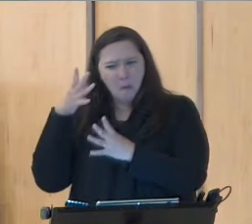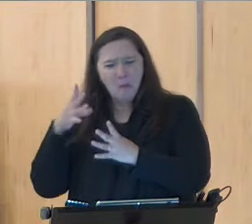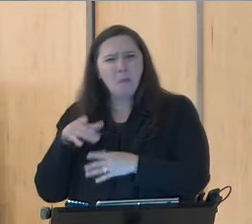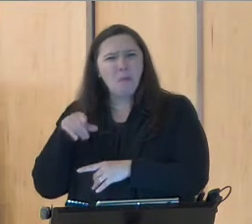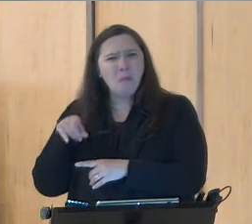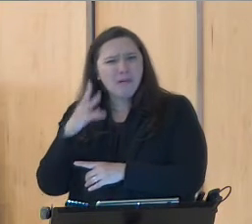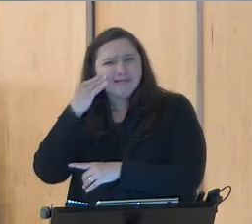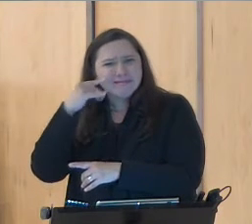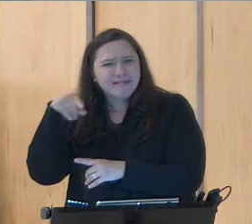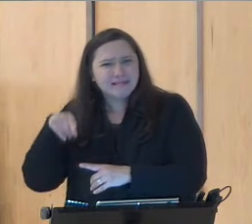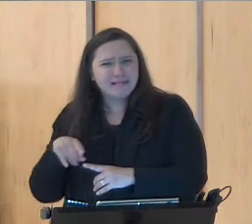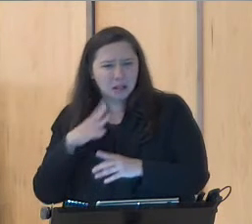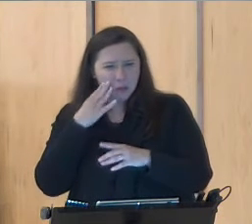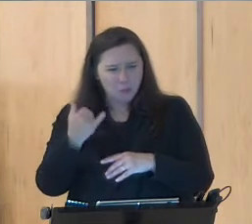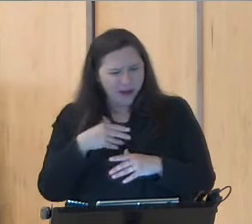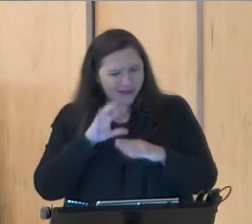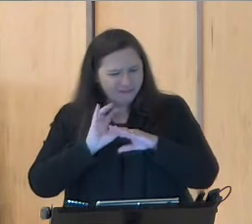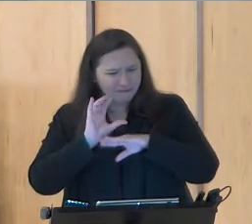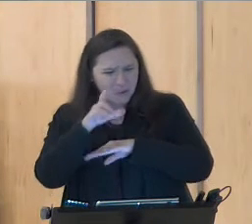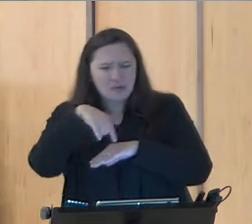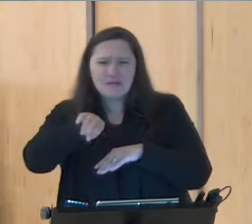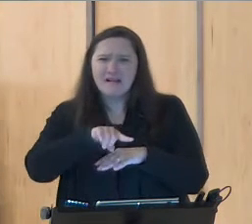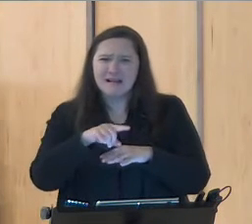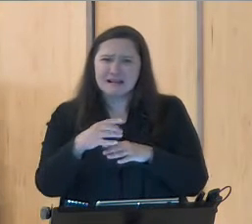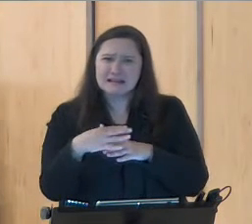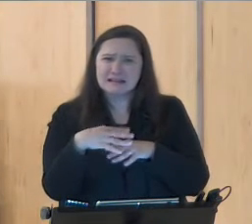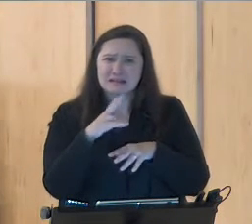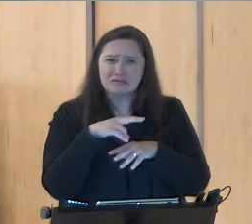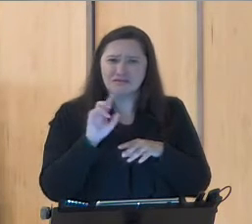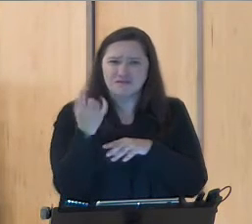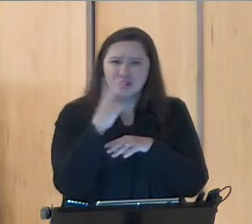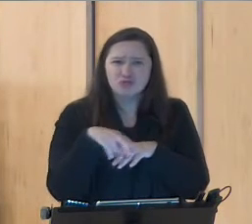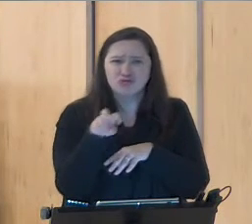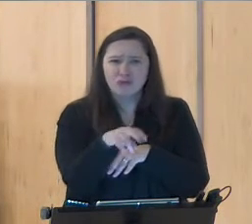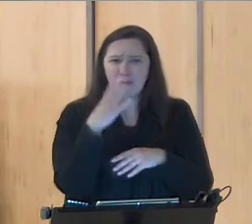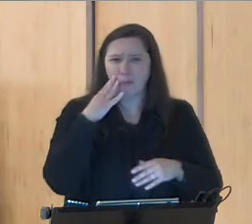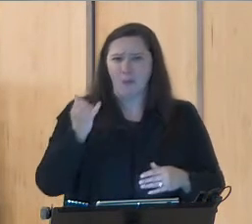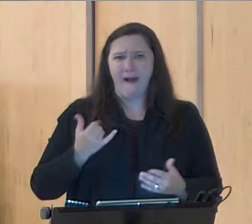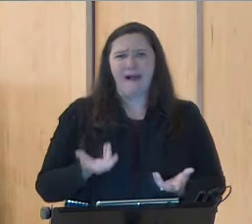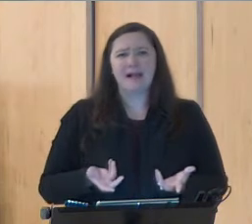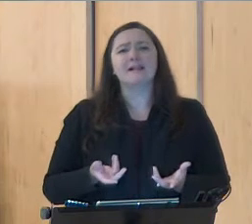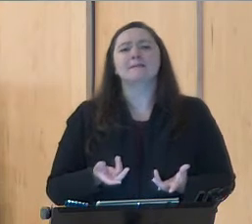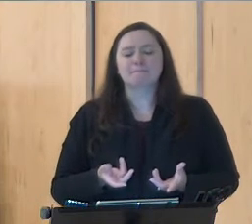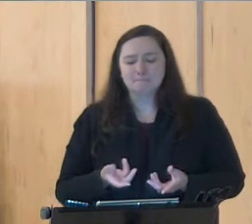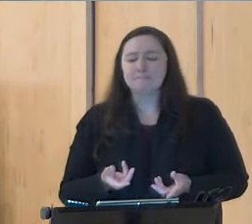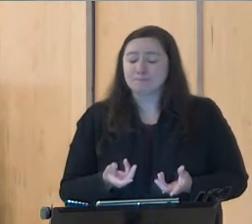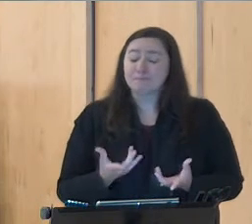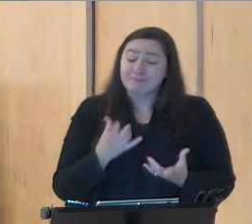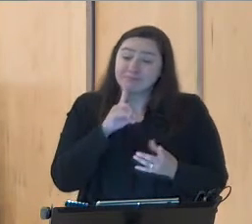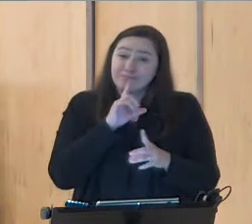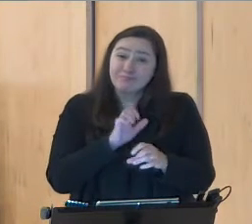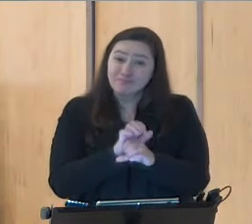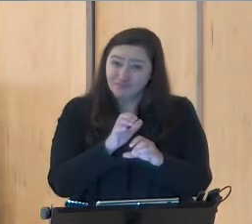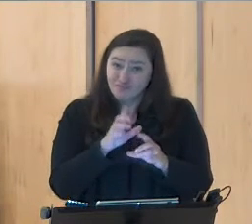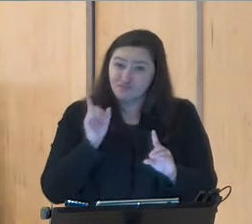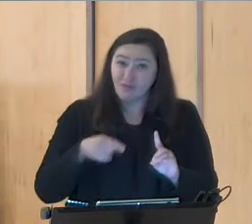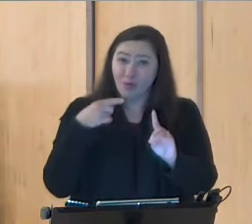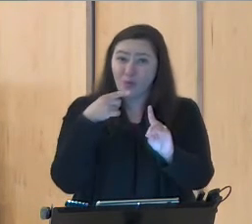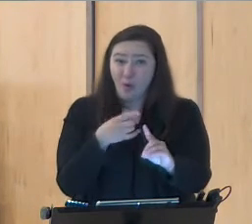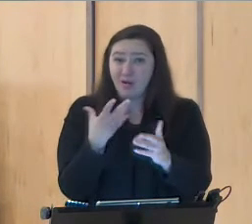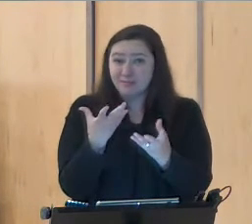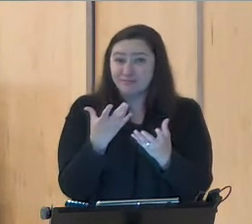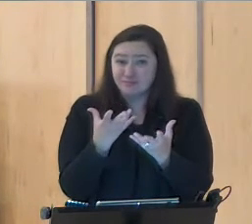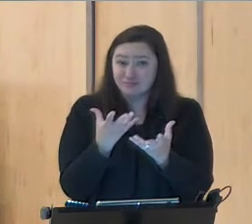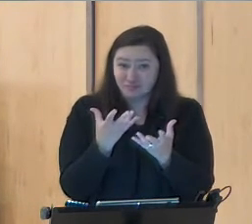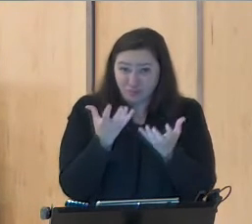did. But before sending out his disciples on that first mission trip, he told them what he expected from